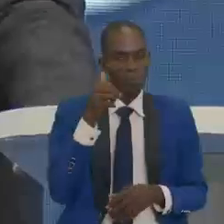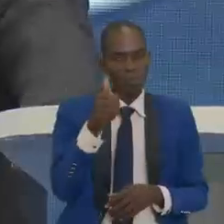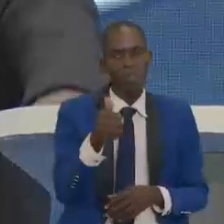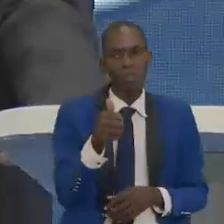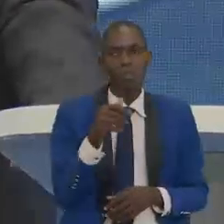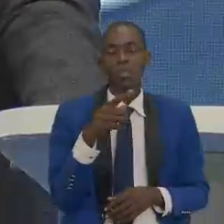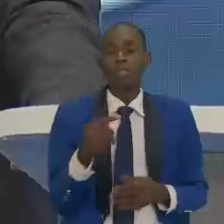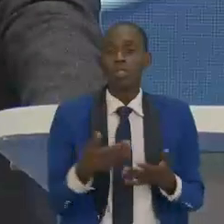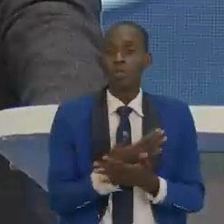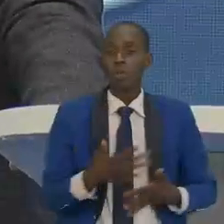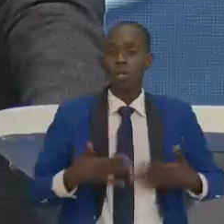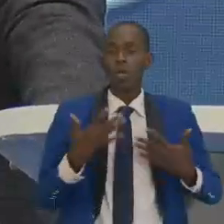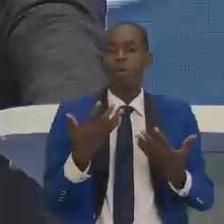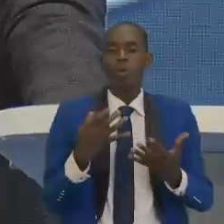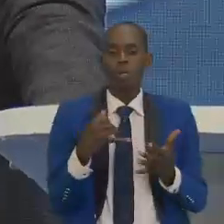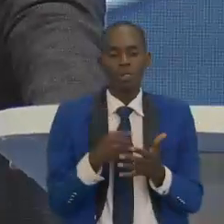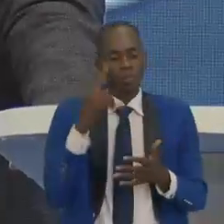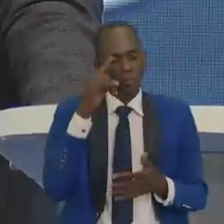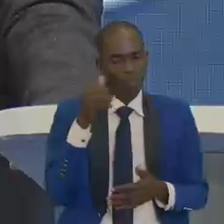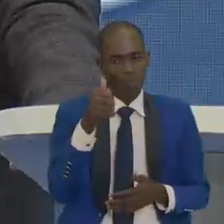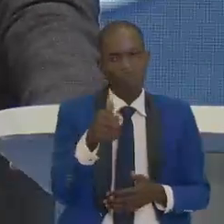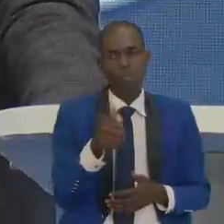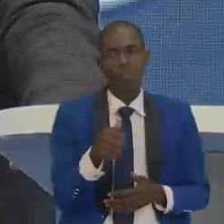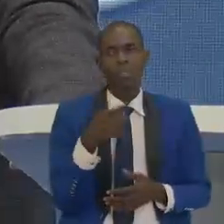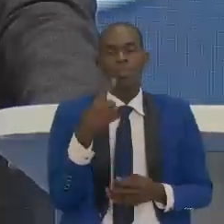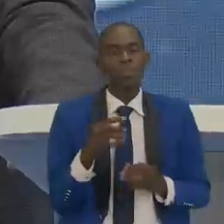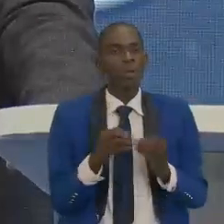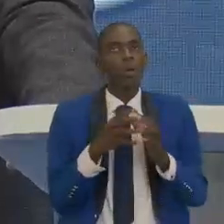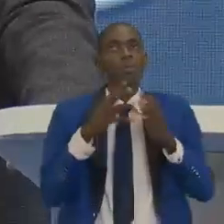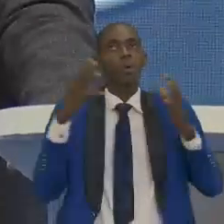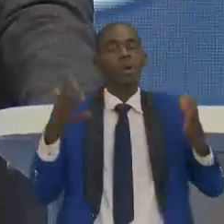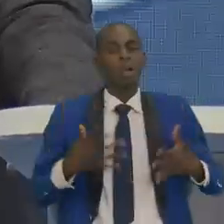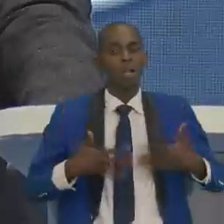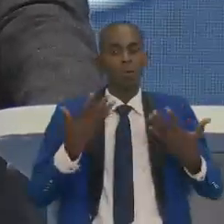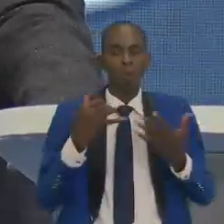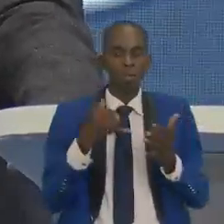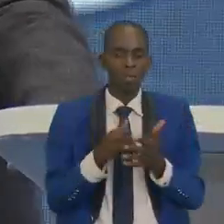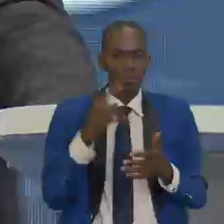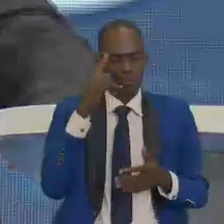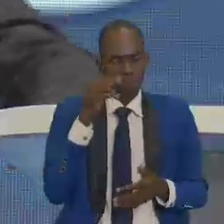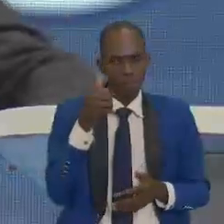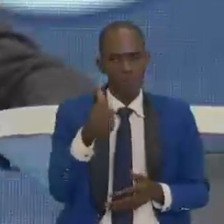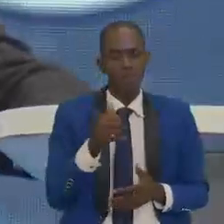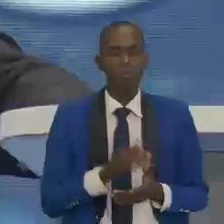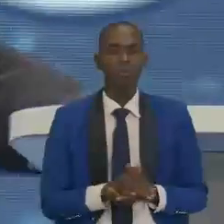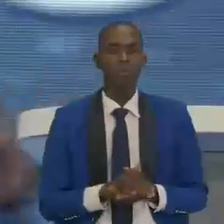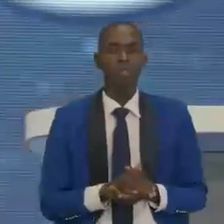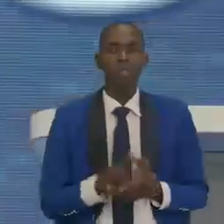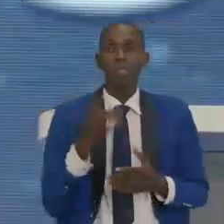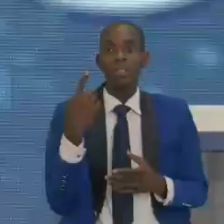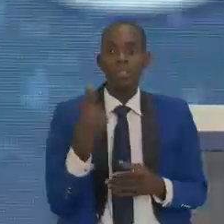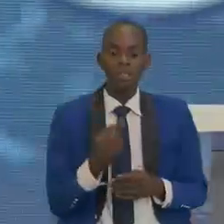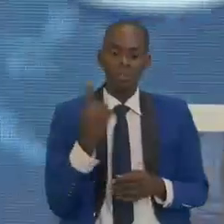he wanted for himself, the abundant life he wanted for himself, the